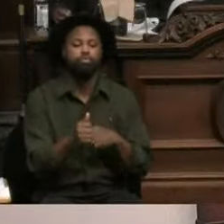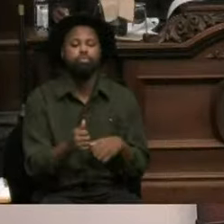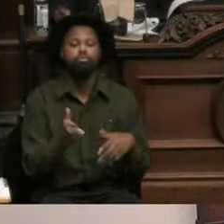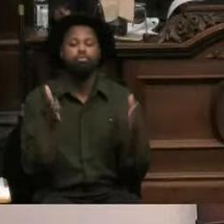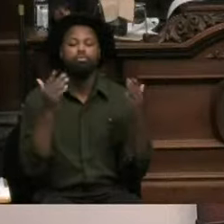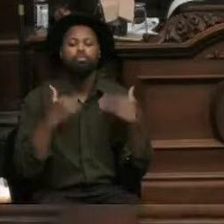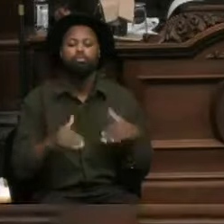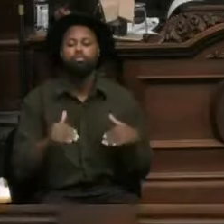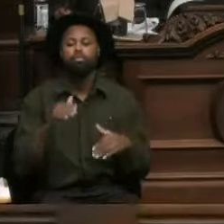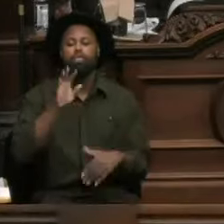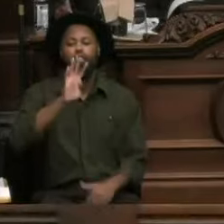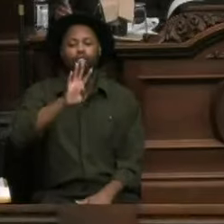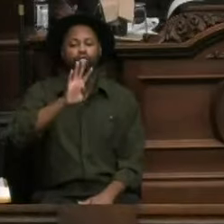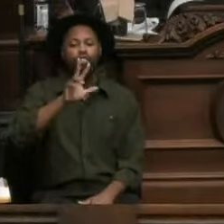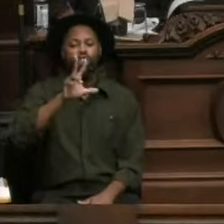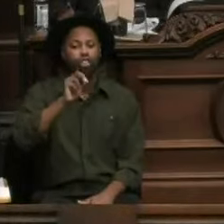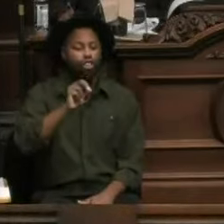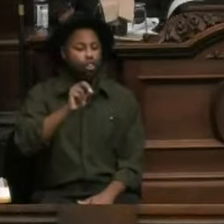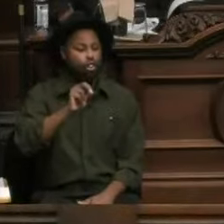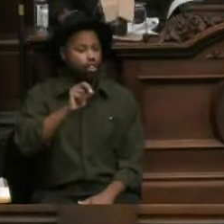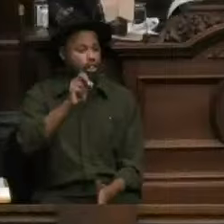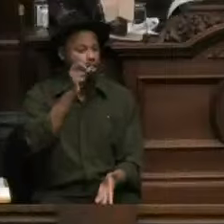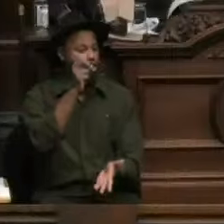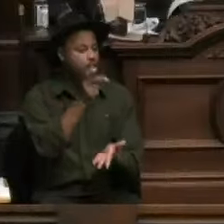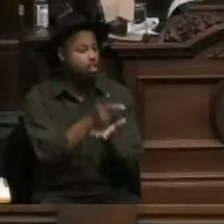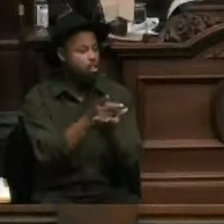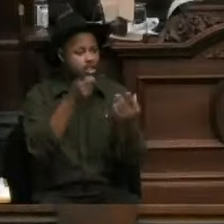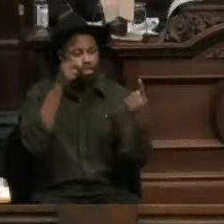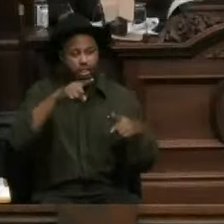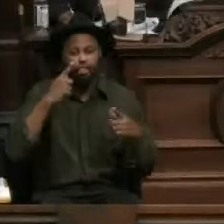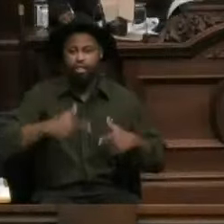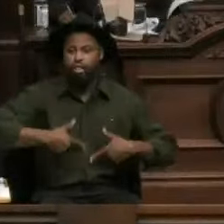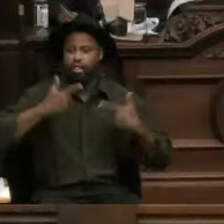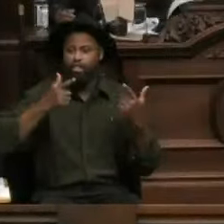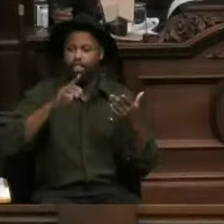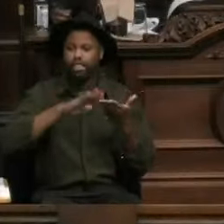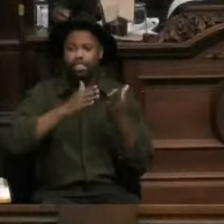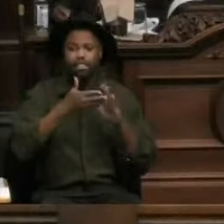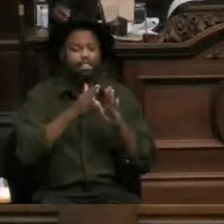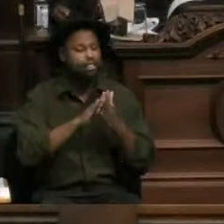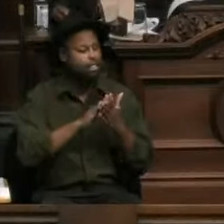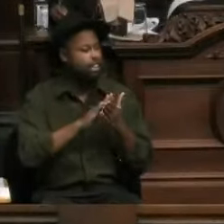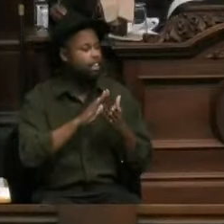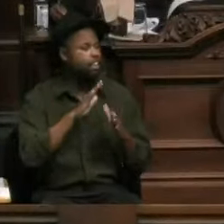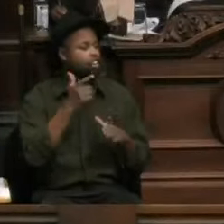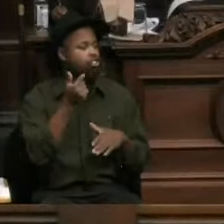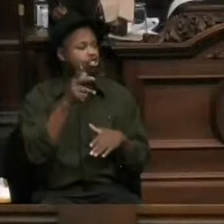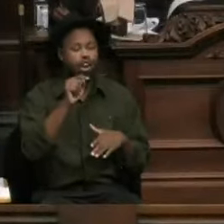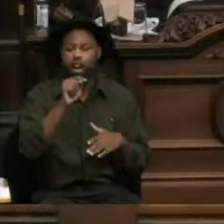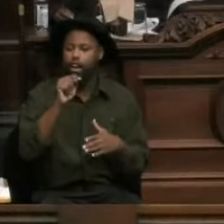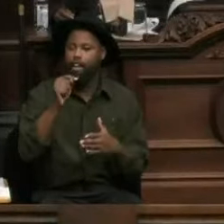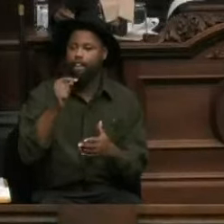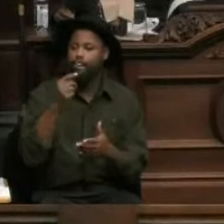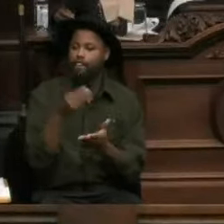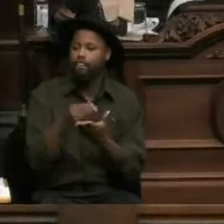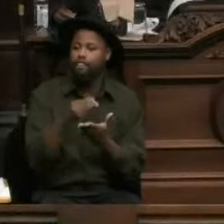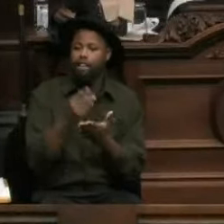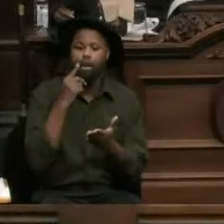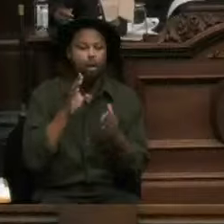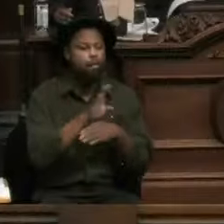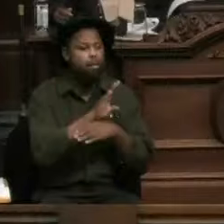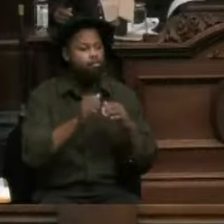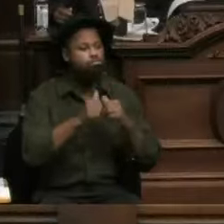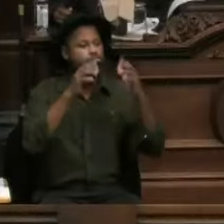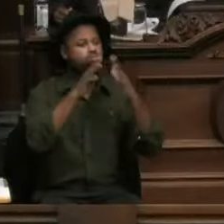Introductory number 430, authorizing an agreement for the Living Cities Grant-Funded Business Starts and Growth Entrepreneurship